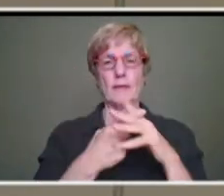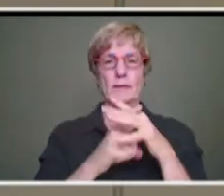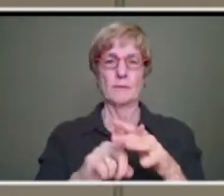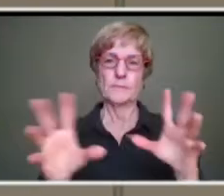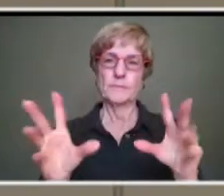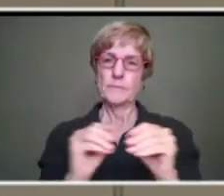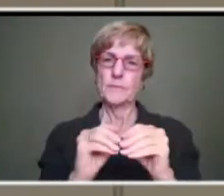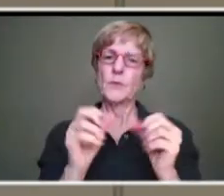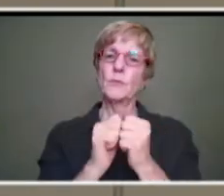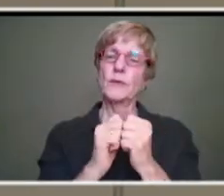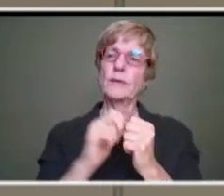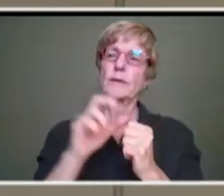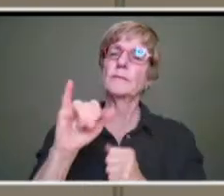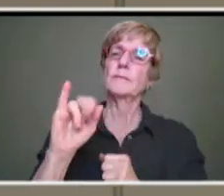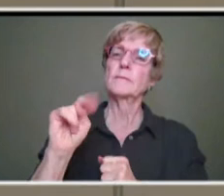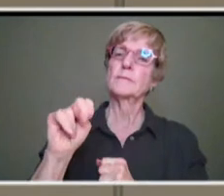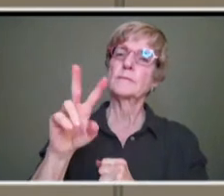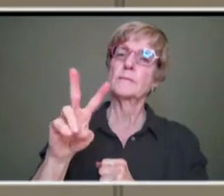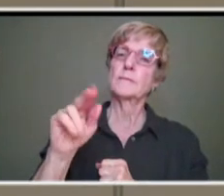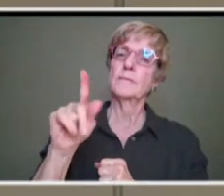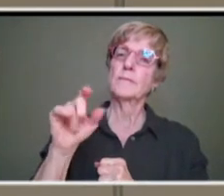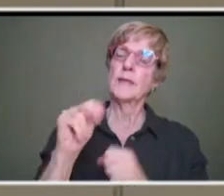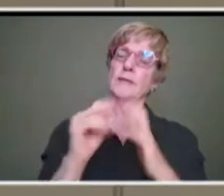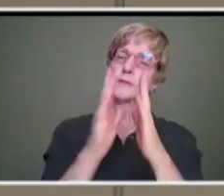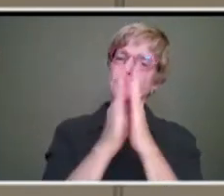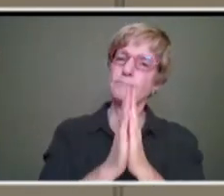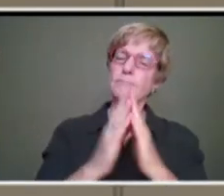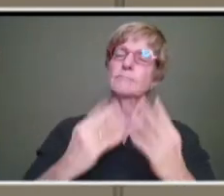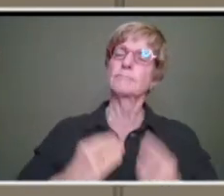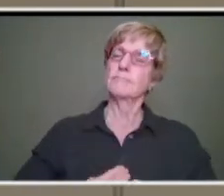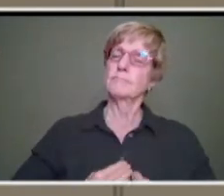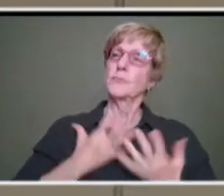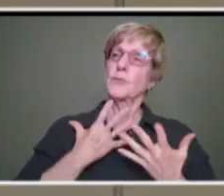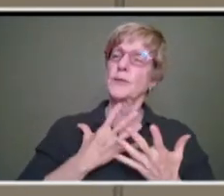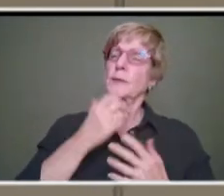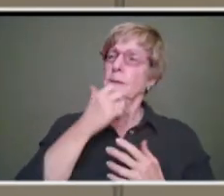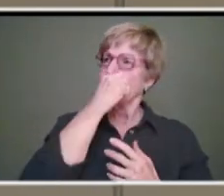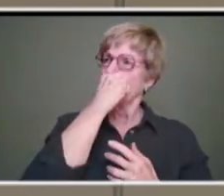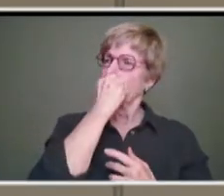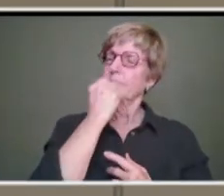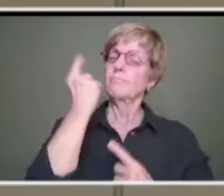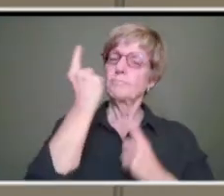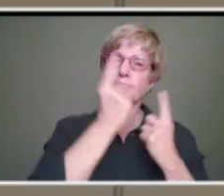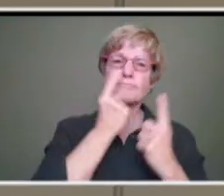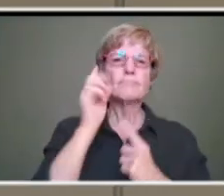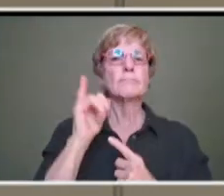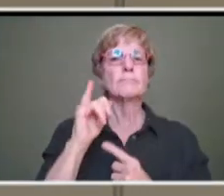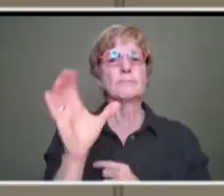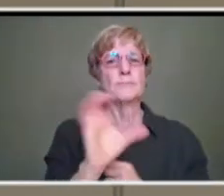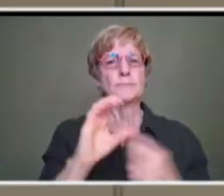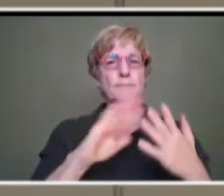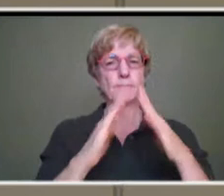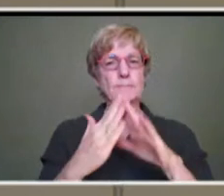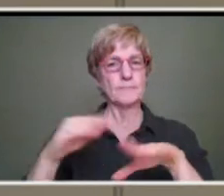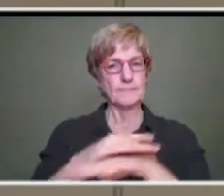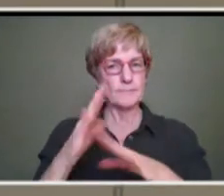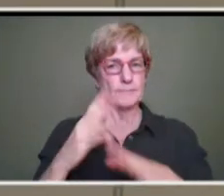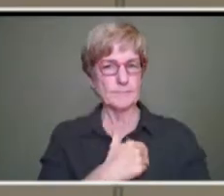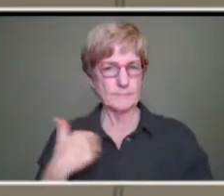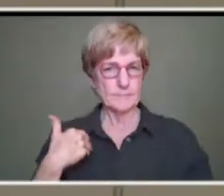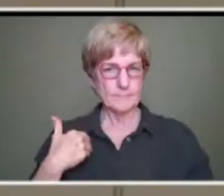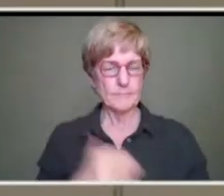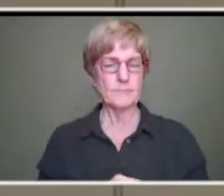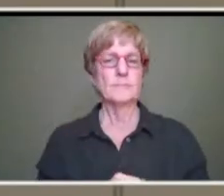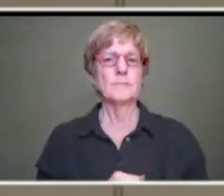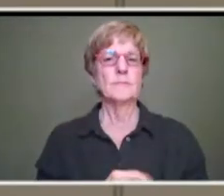with an invocation which is an expression and inspiration by a Charlotte city council member it is intended to